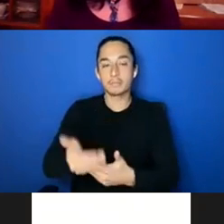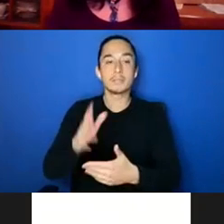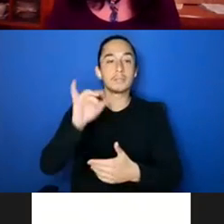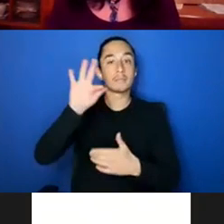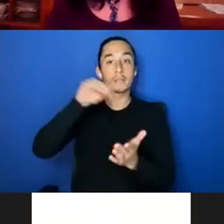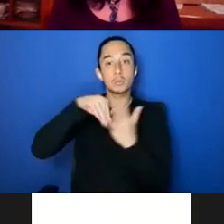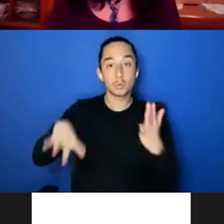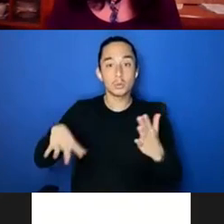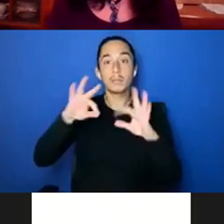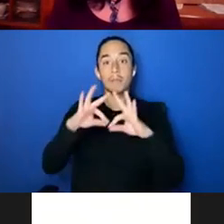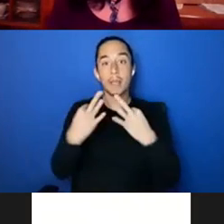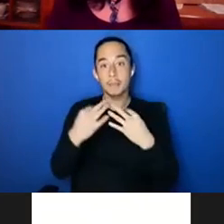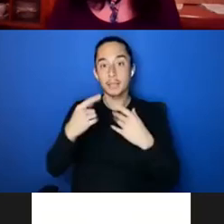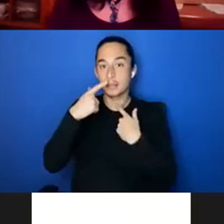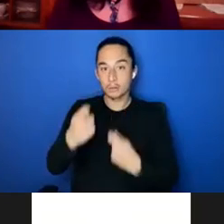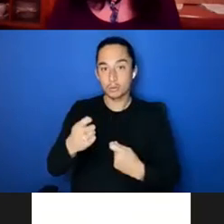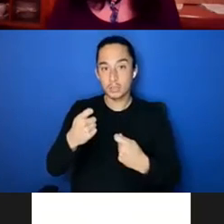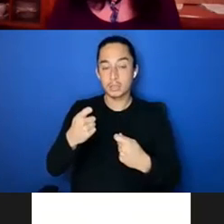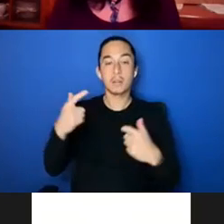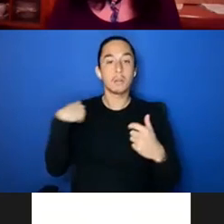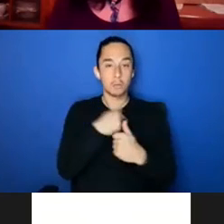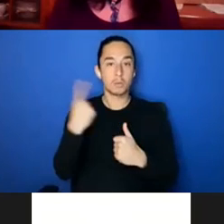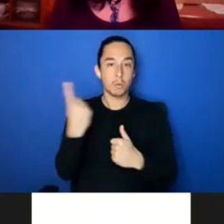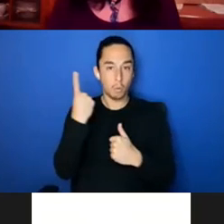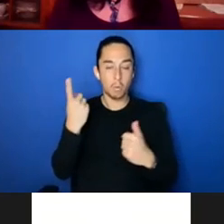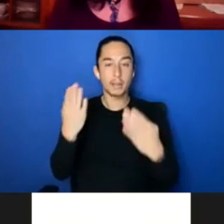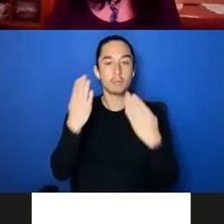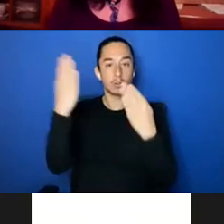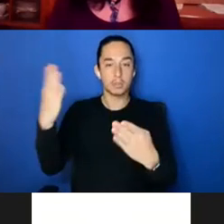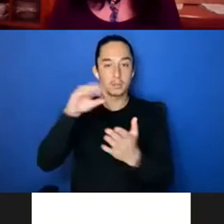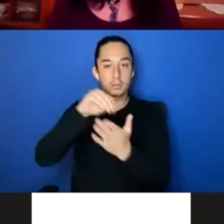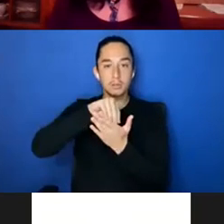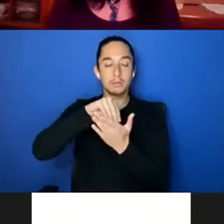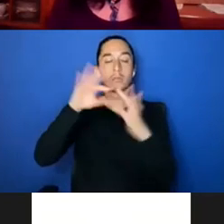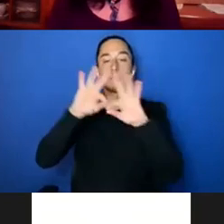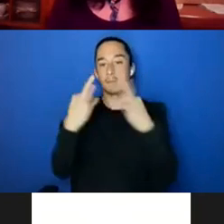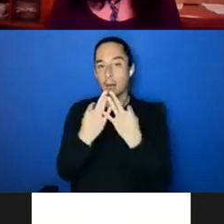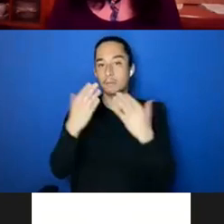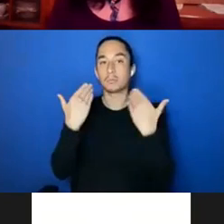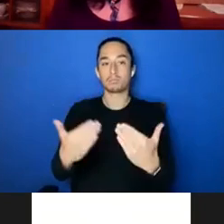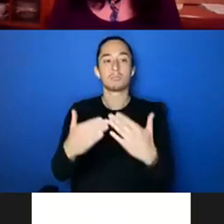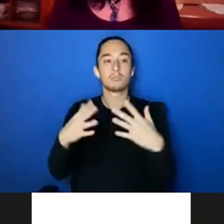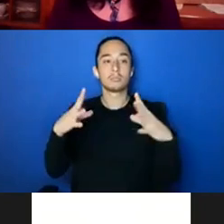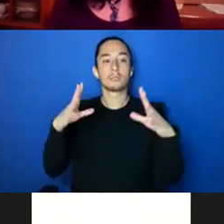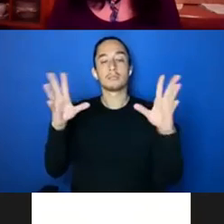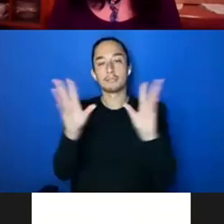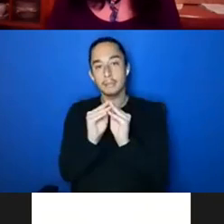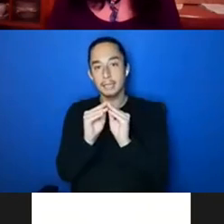and their family is interested in that, we always recommend that the families meet with the high school